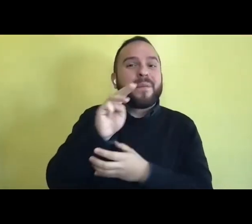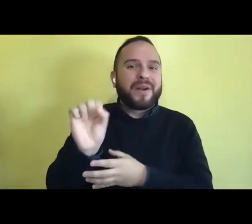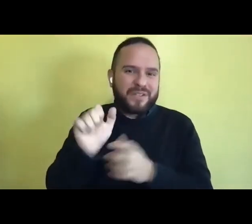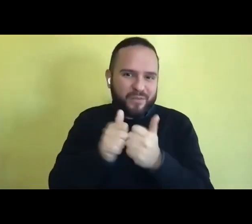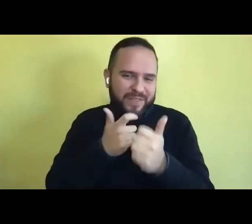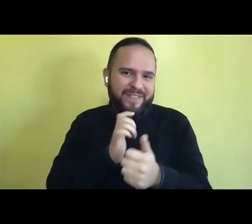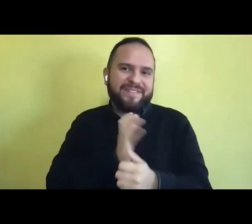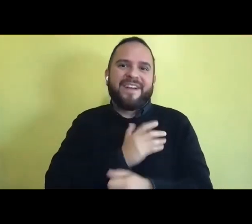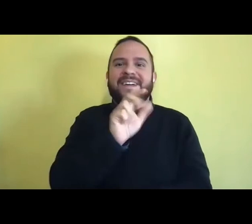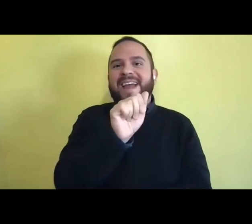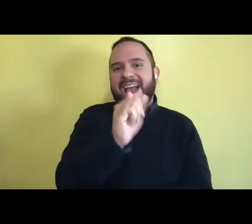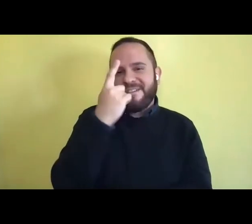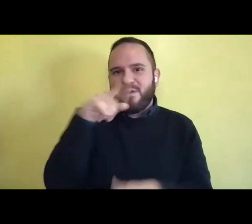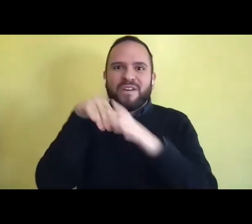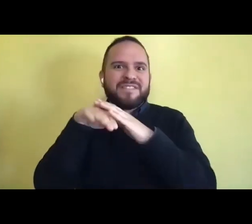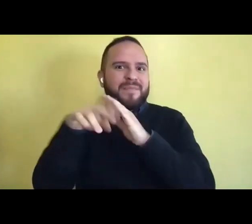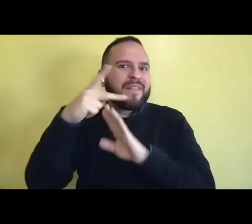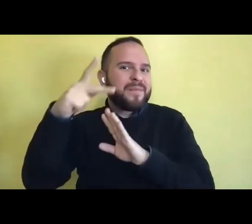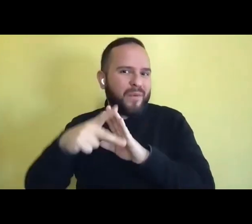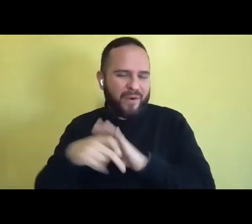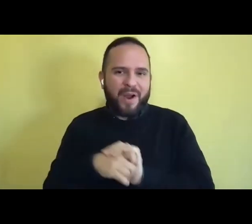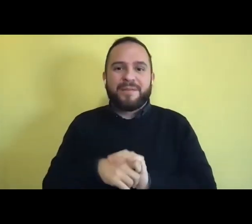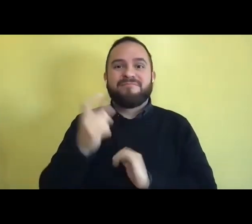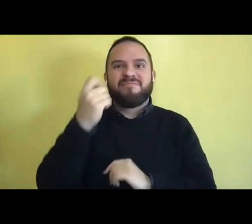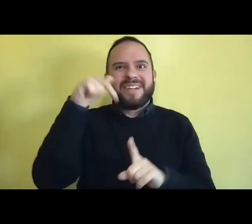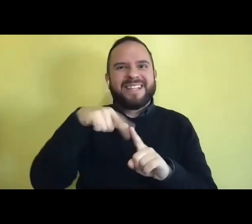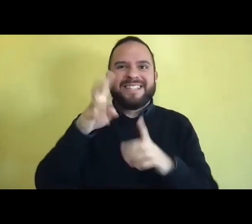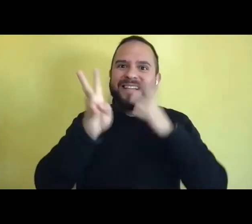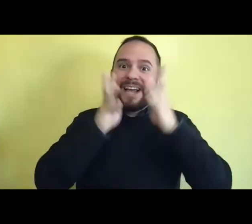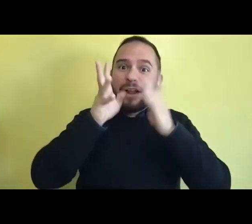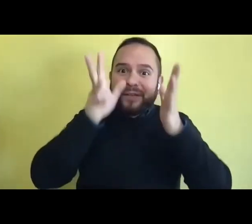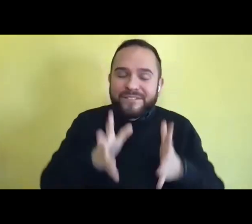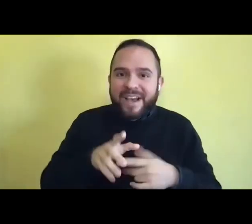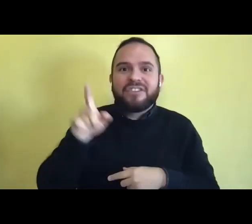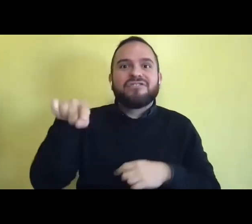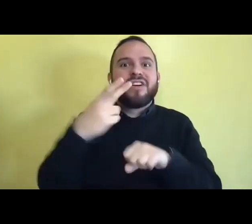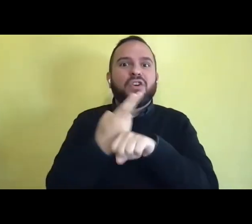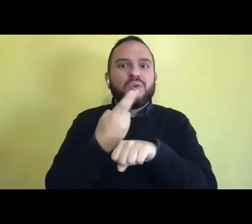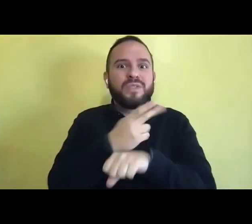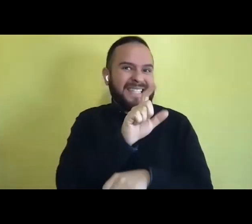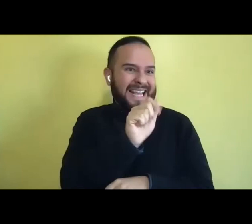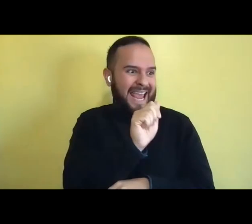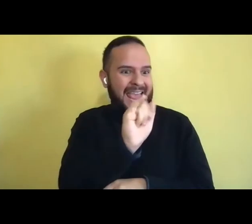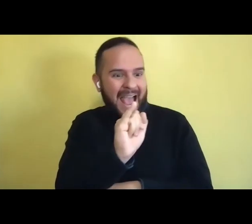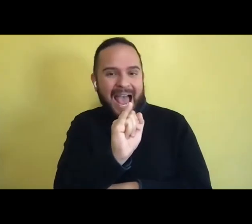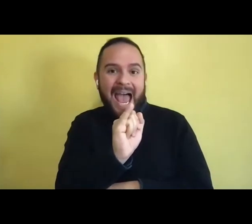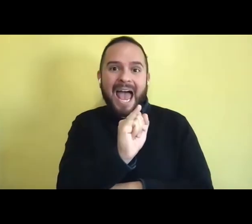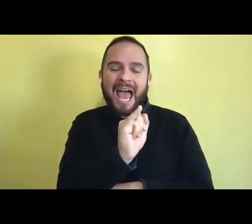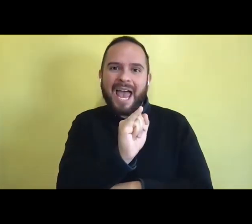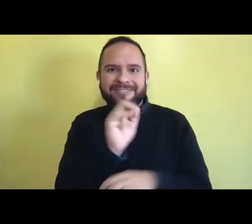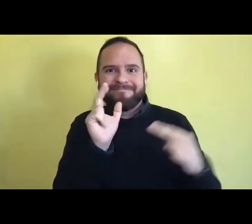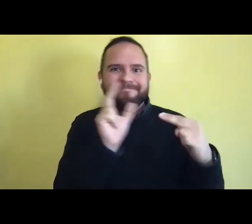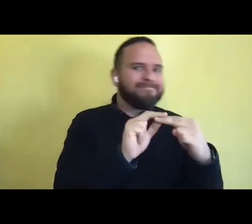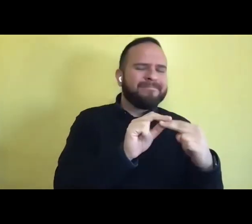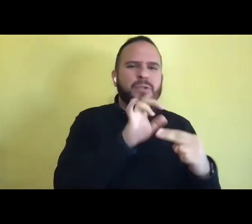AI for Accessibility program. And these innovators are leveraging AI in order to really